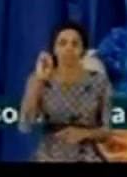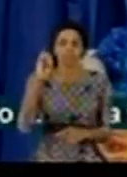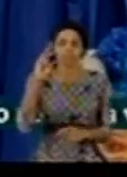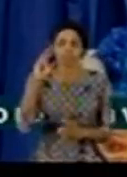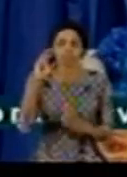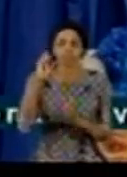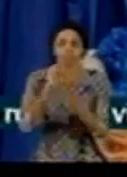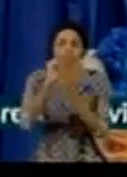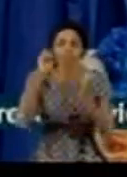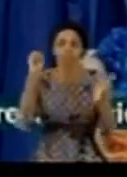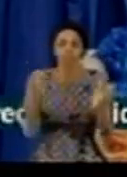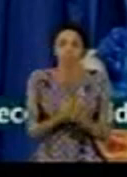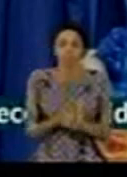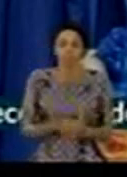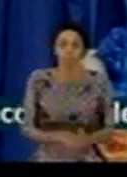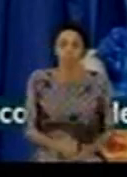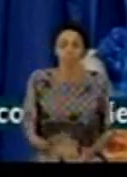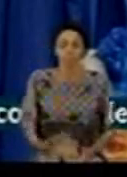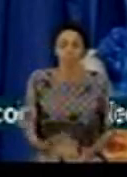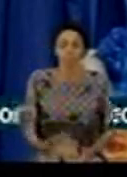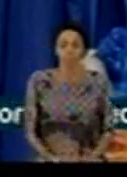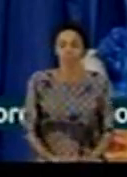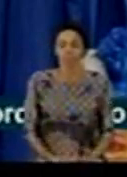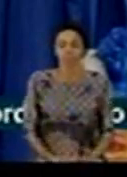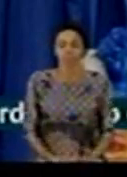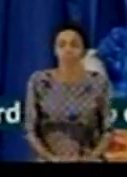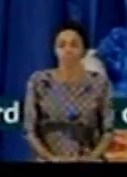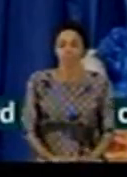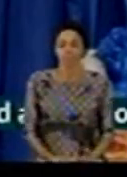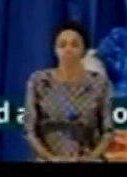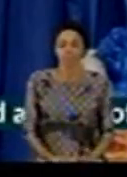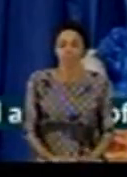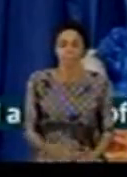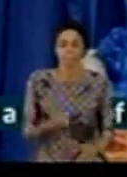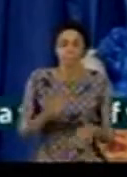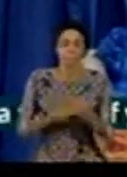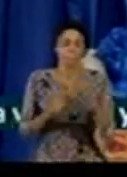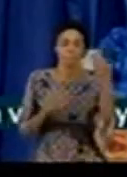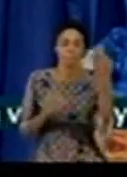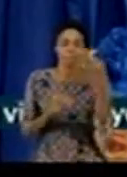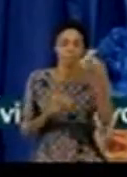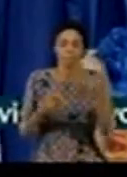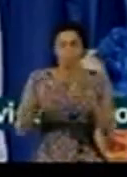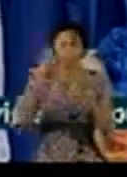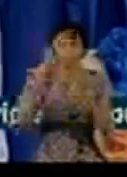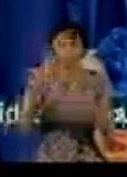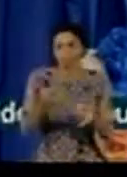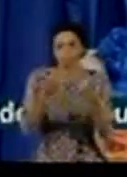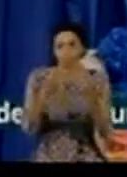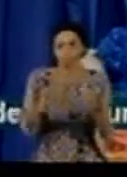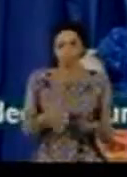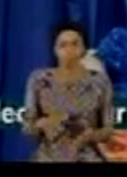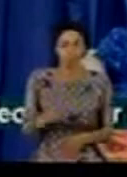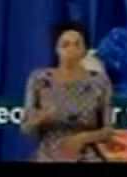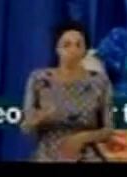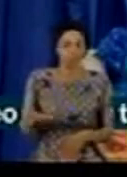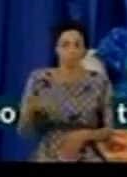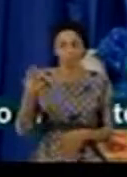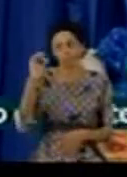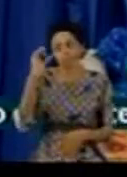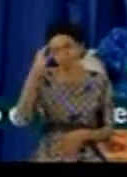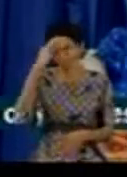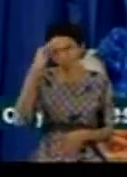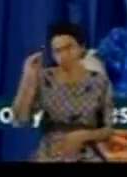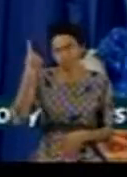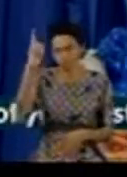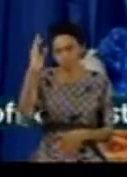On Friday, I entered here. So, as Jesus started to